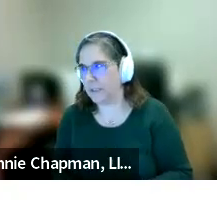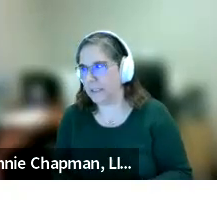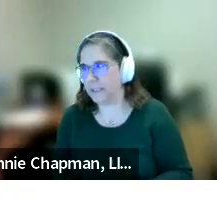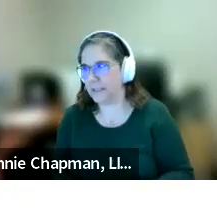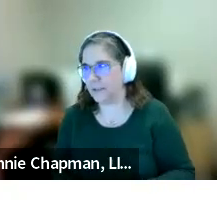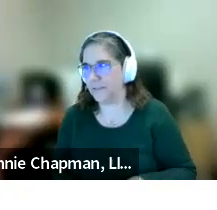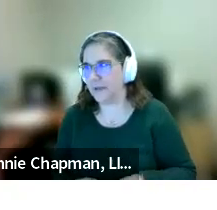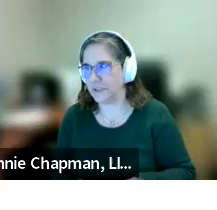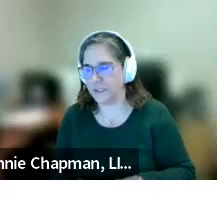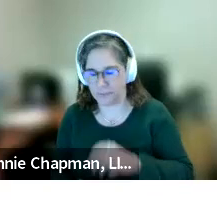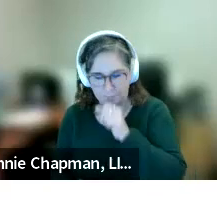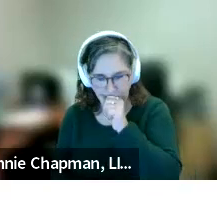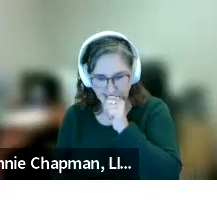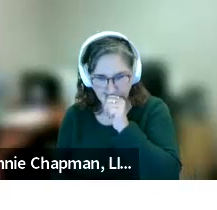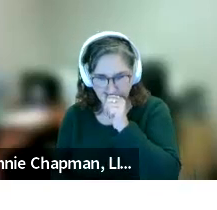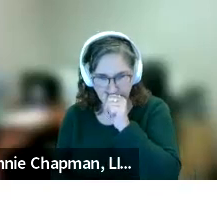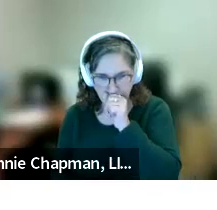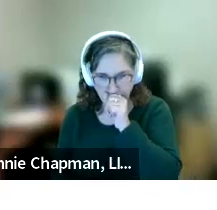promoting equity, it does include veterans.